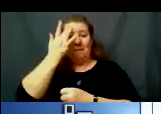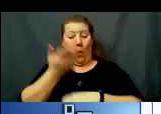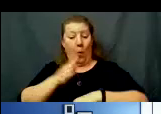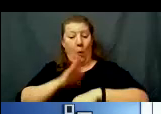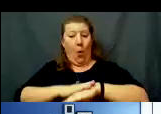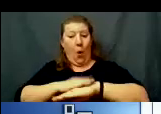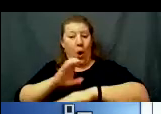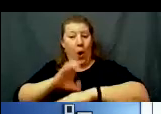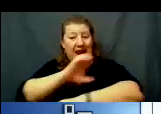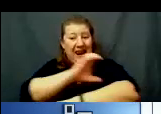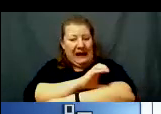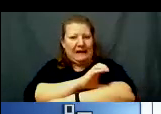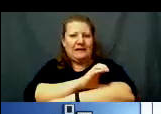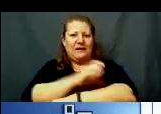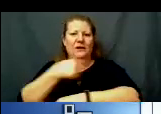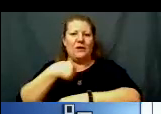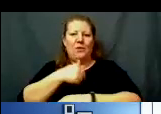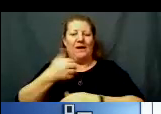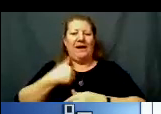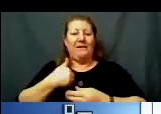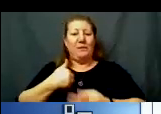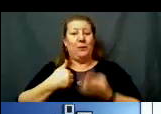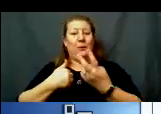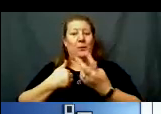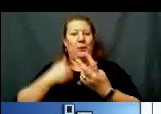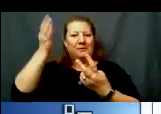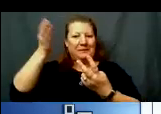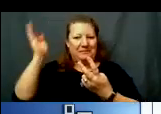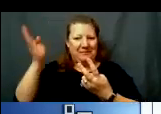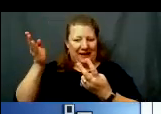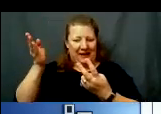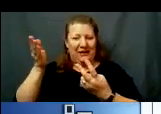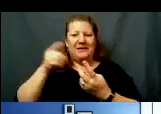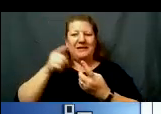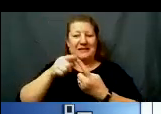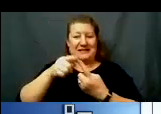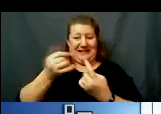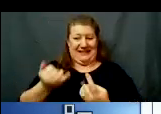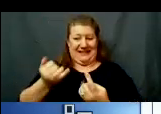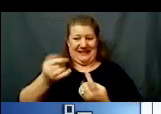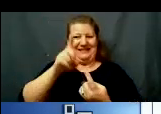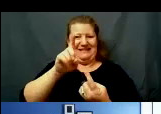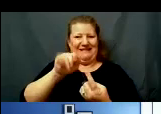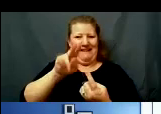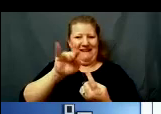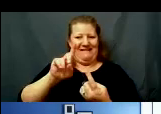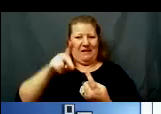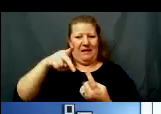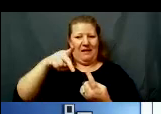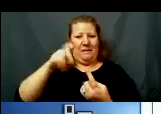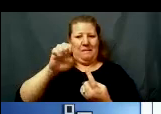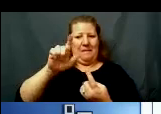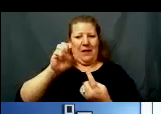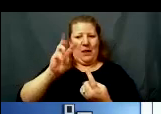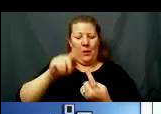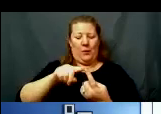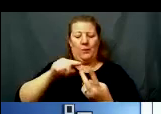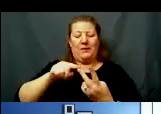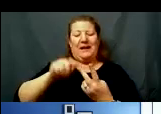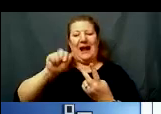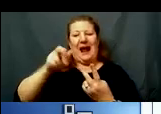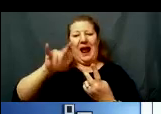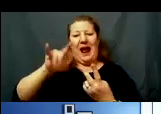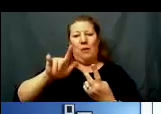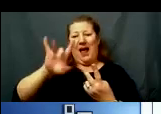able to invite two speakers. So we have Dr. David Pellow this evening, and then on April 8th at 6